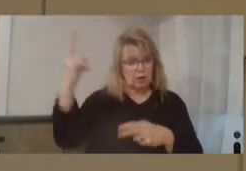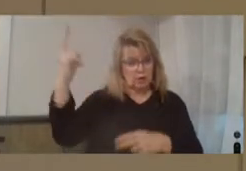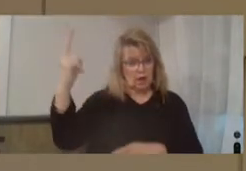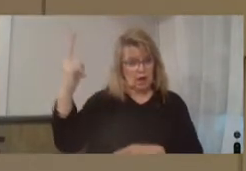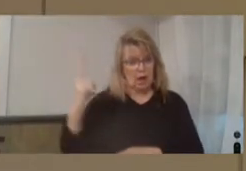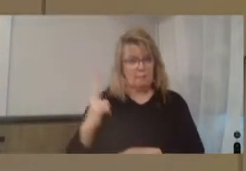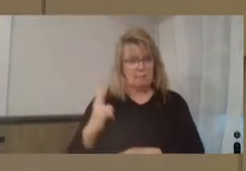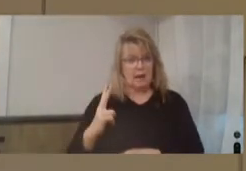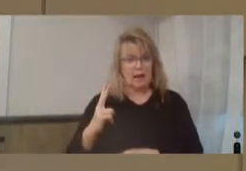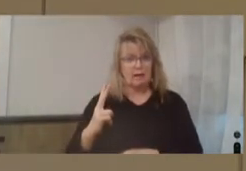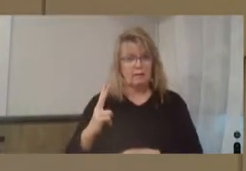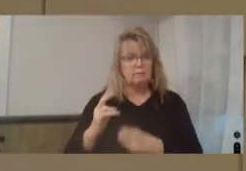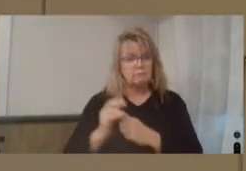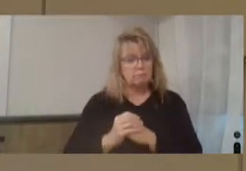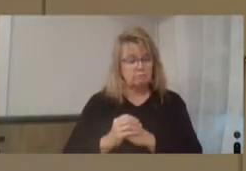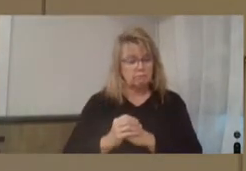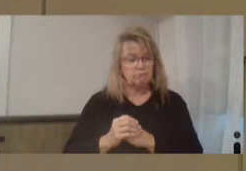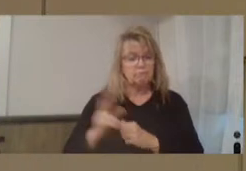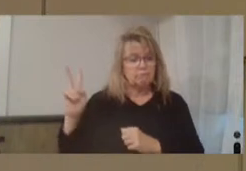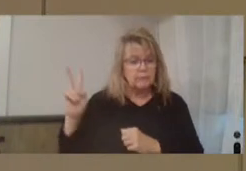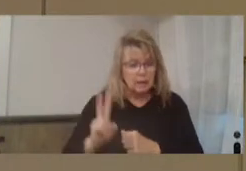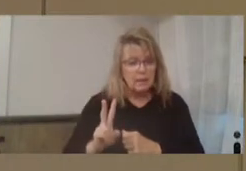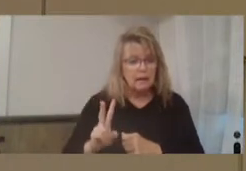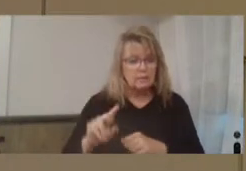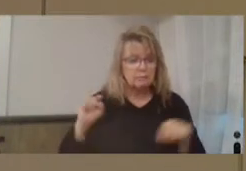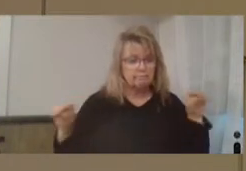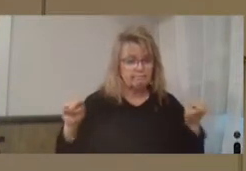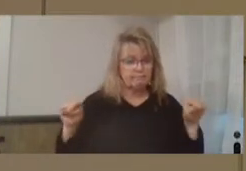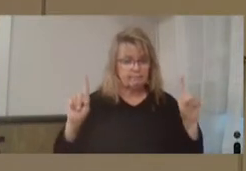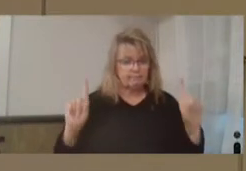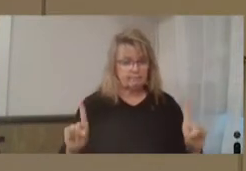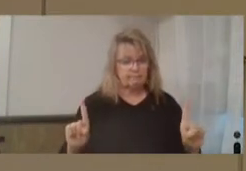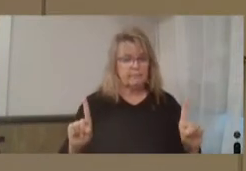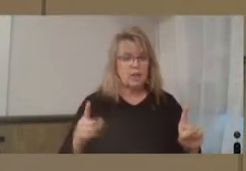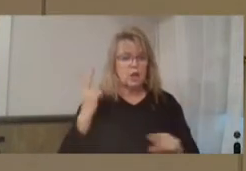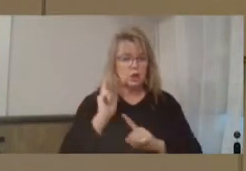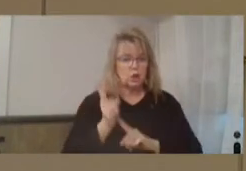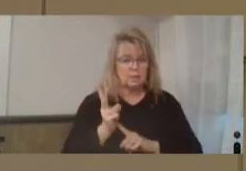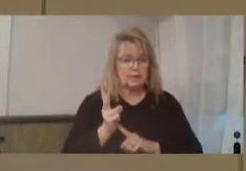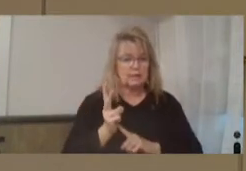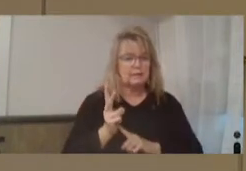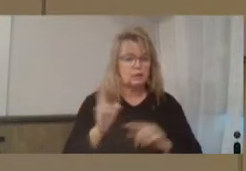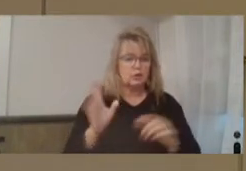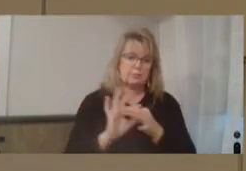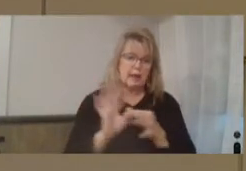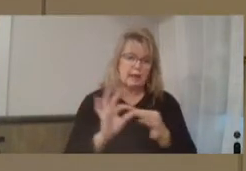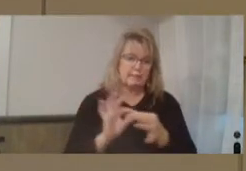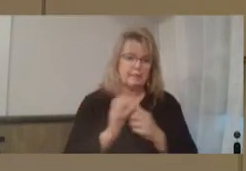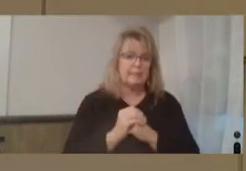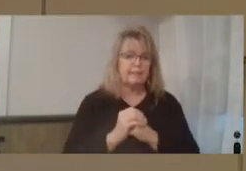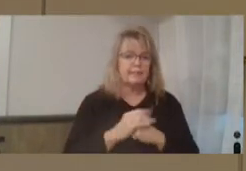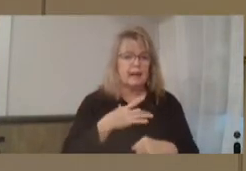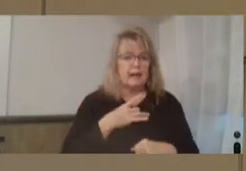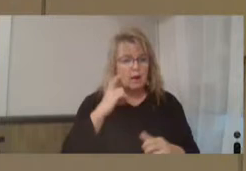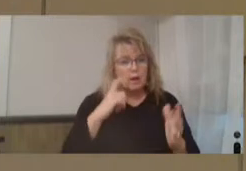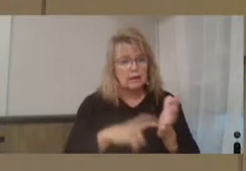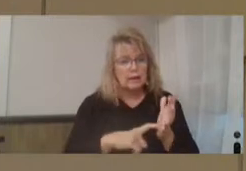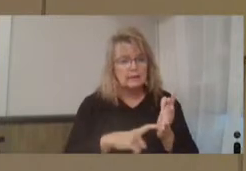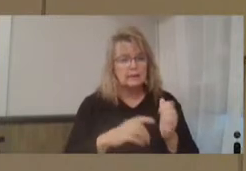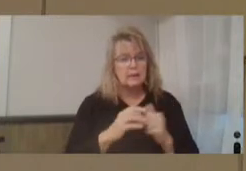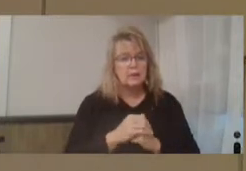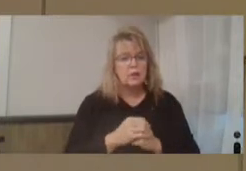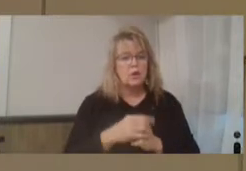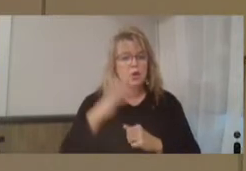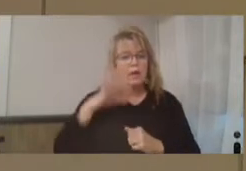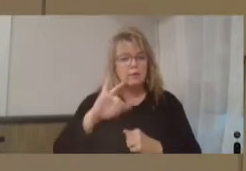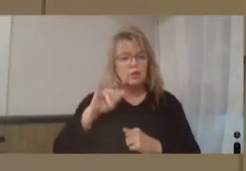on either side. And you will have 2 minutes for speaking. And I'd like to recognize Reverend James